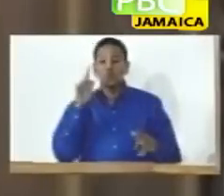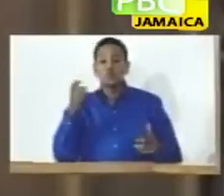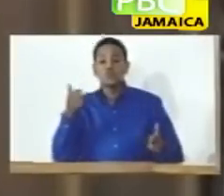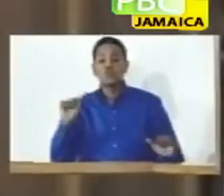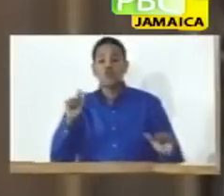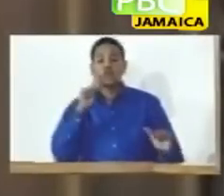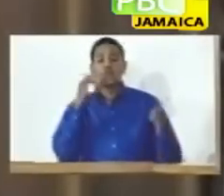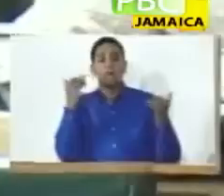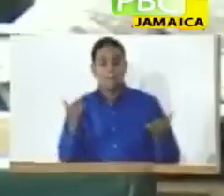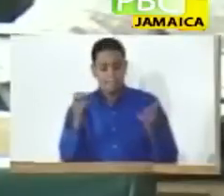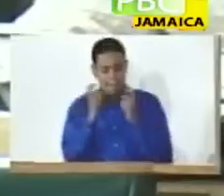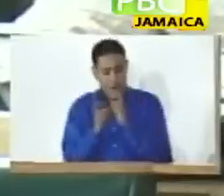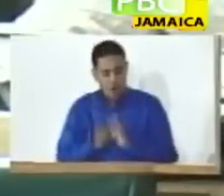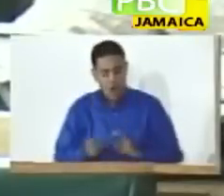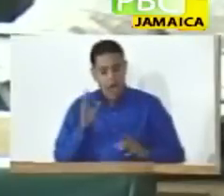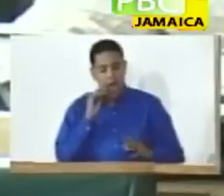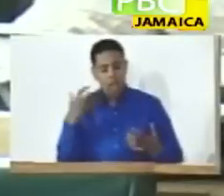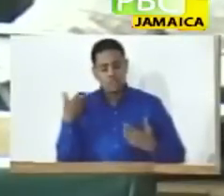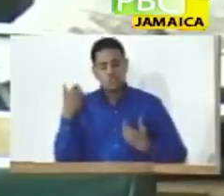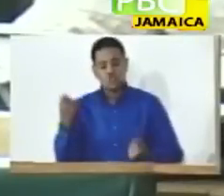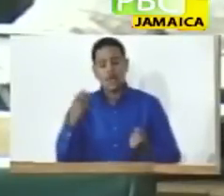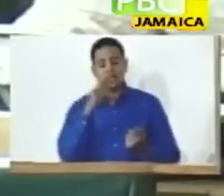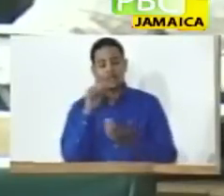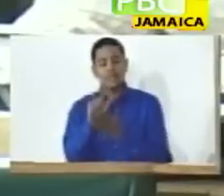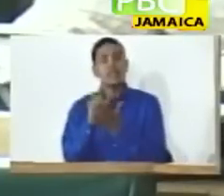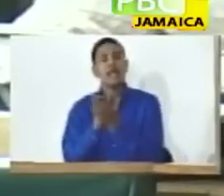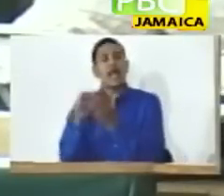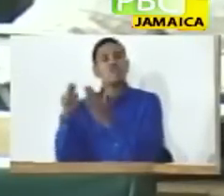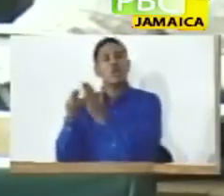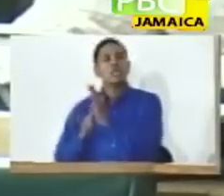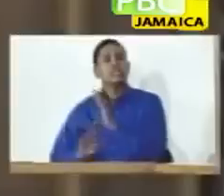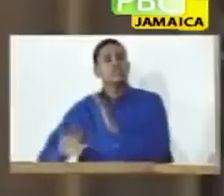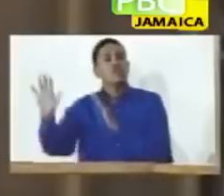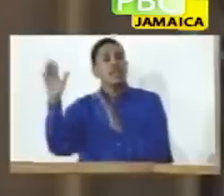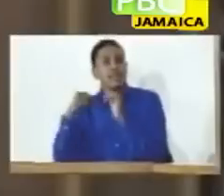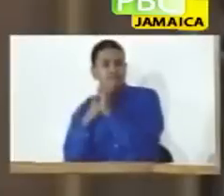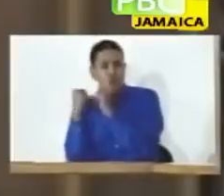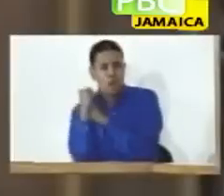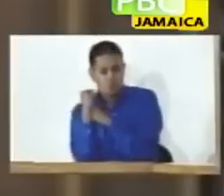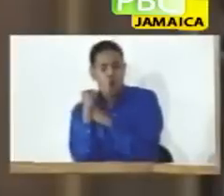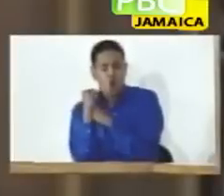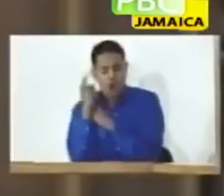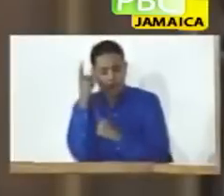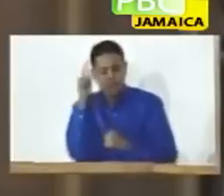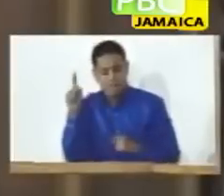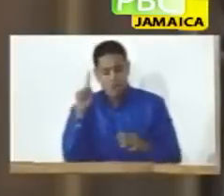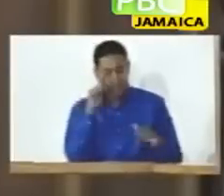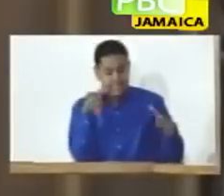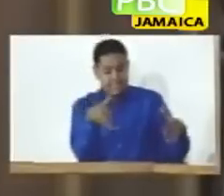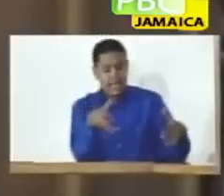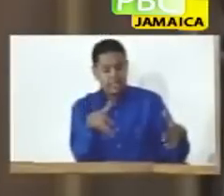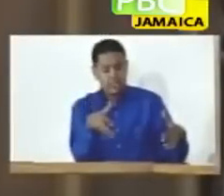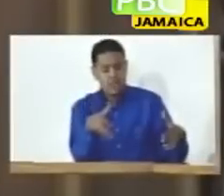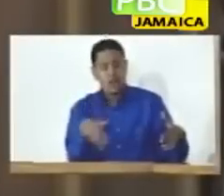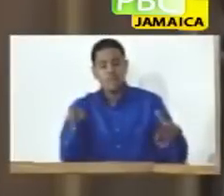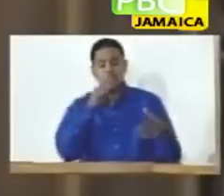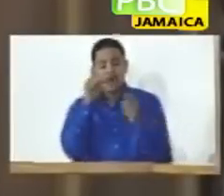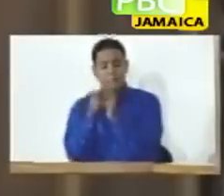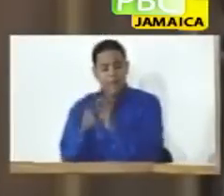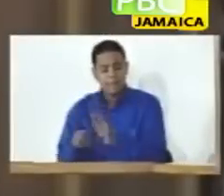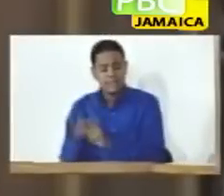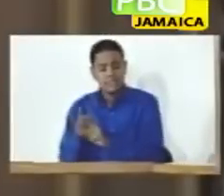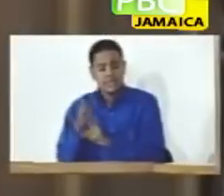which will seek to modernize and strengthen the legal and regulatory framework for the sector, the amendments to